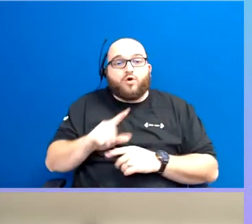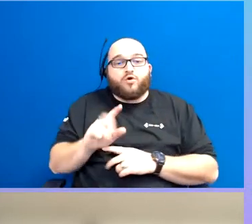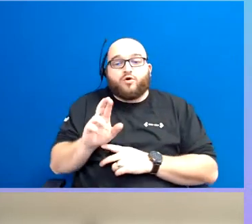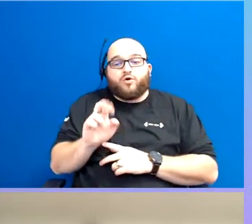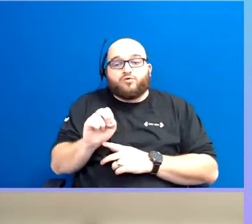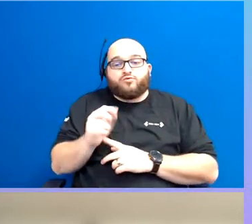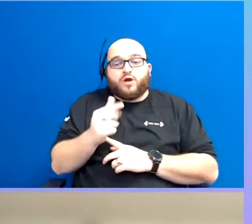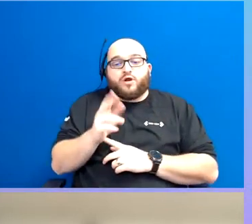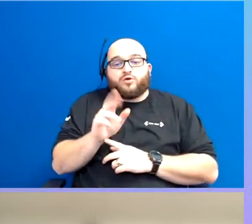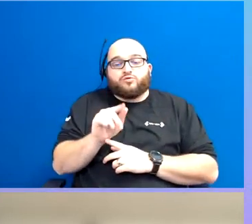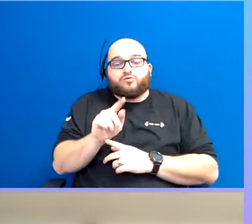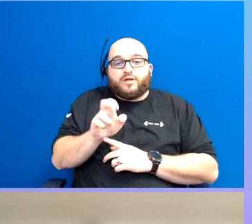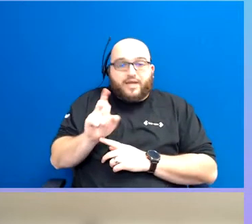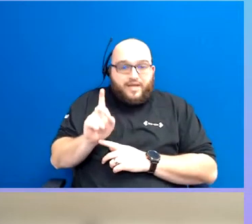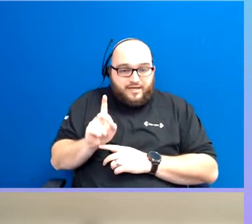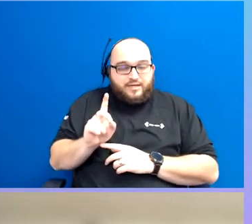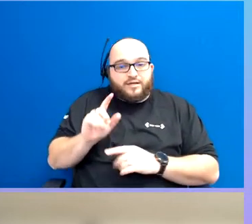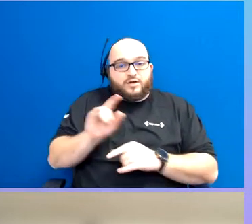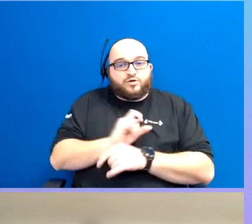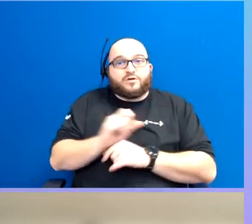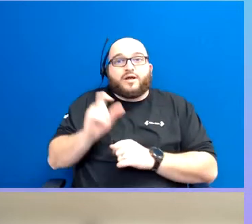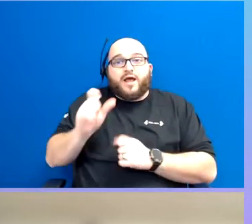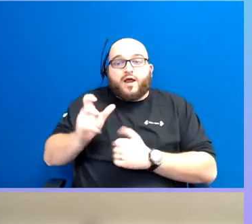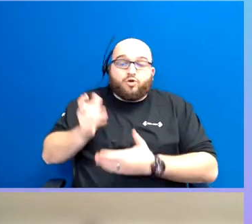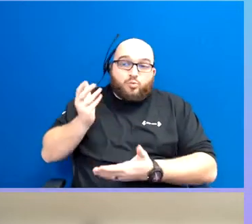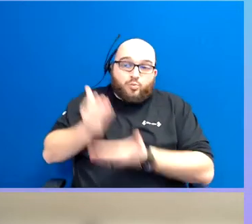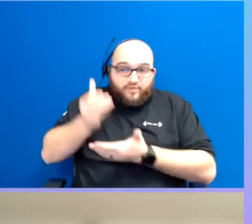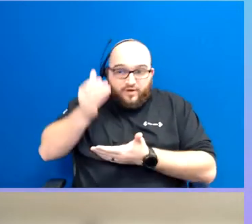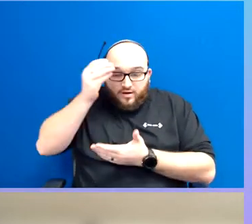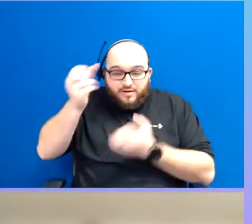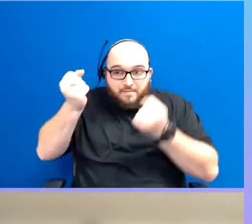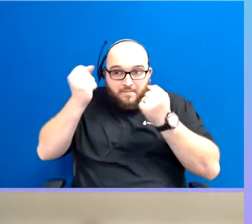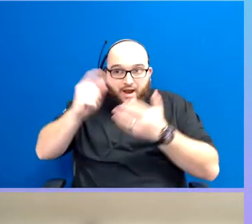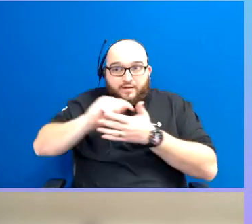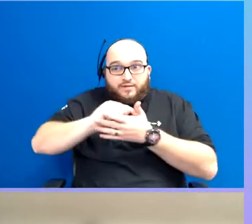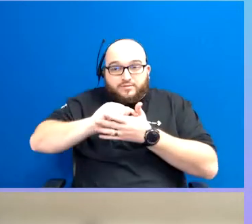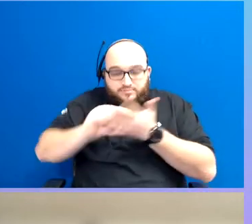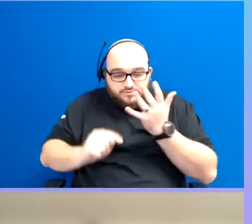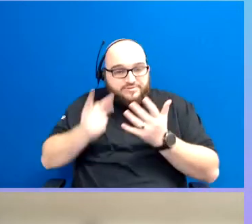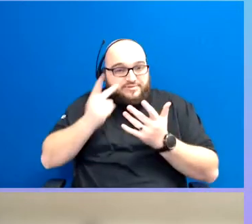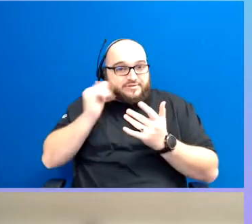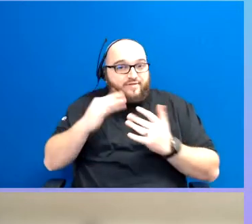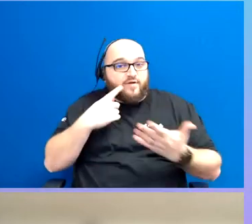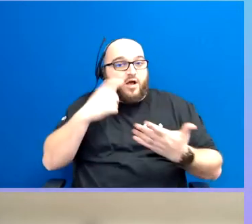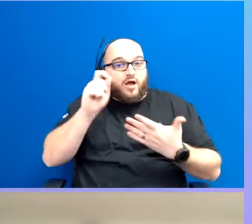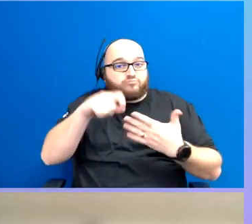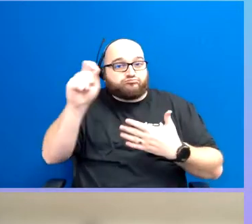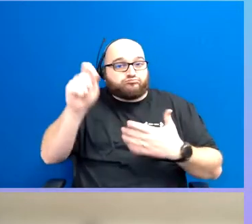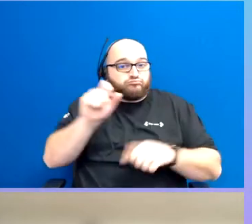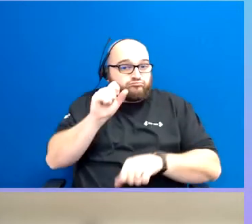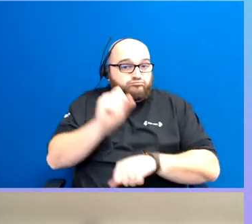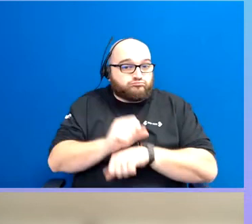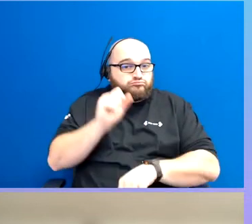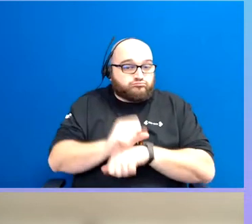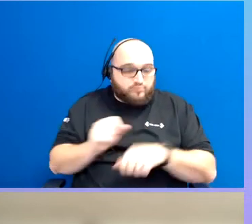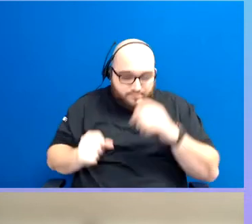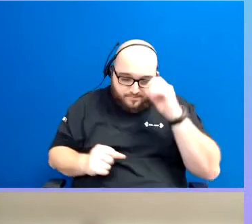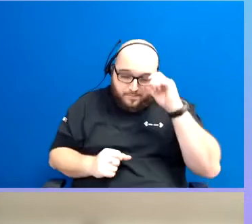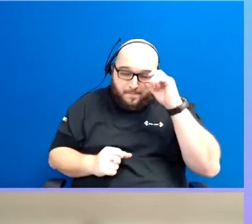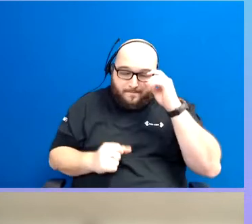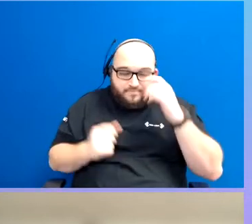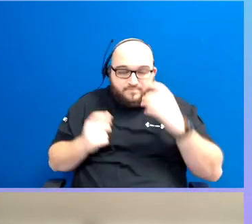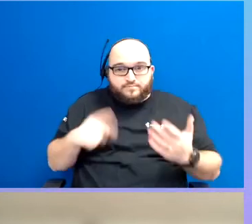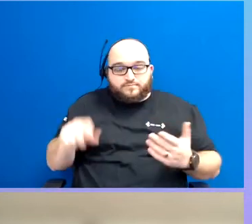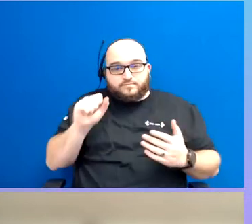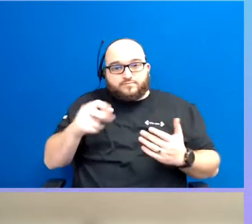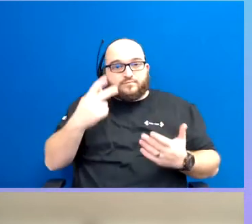run a number of proof of concepts in all our different environments to see if it worked. And, that can be it's time consuming